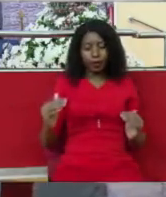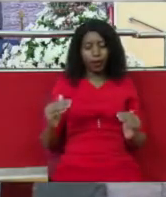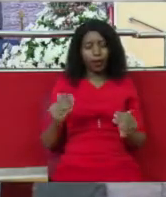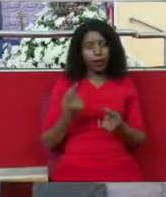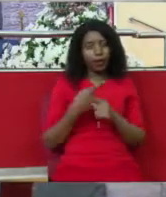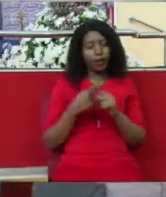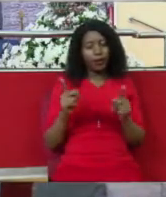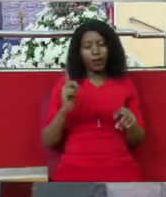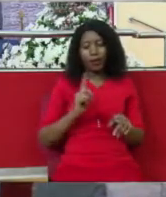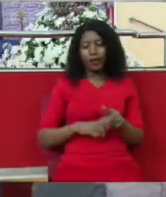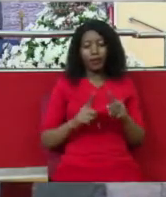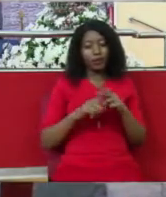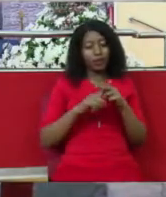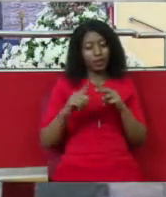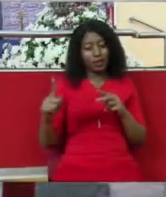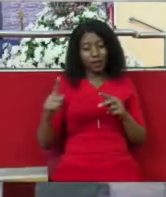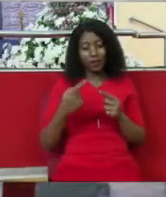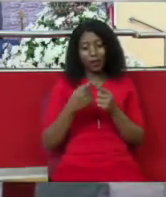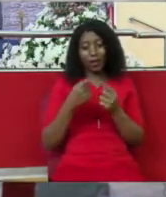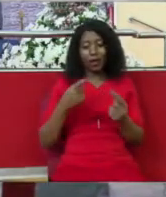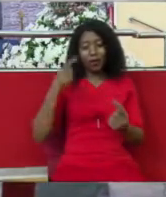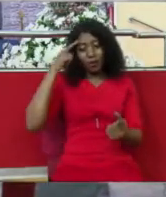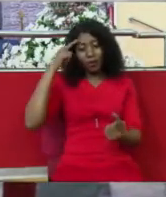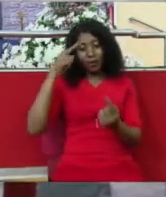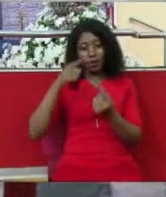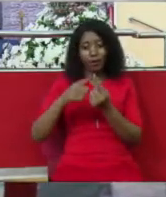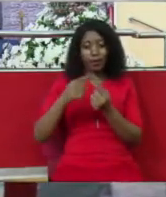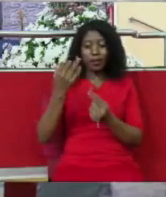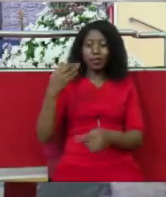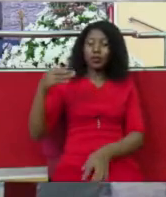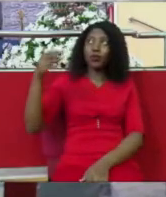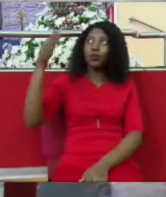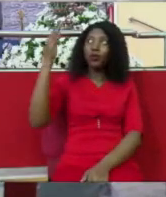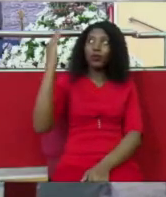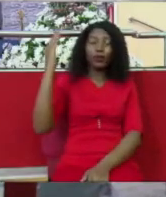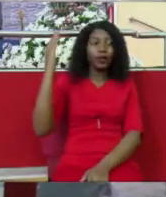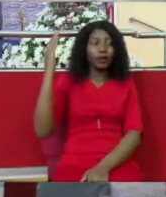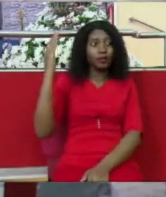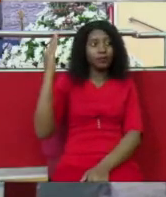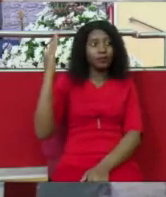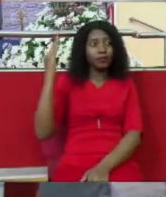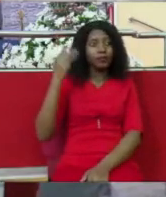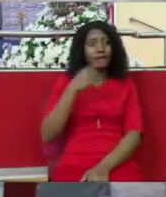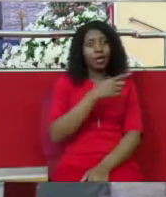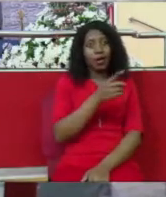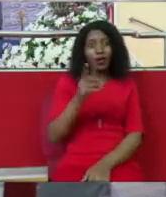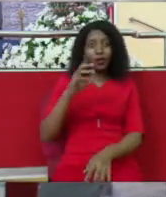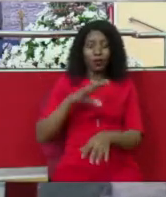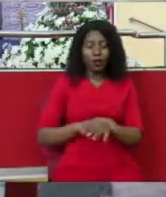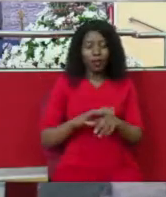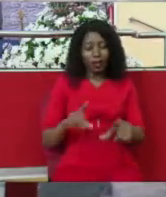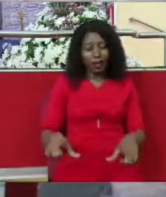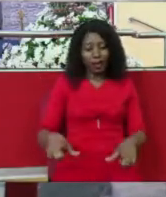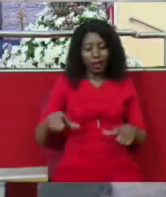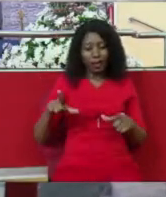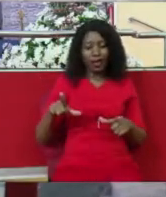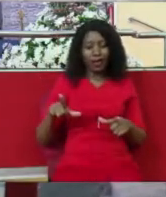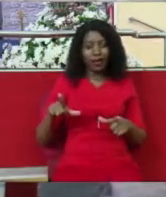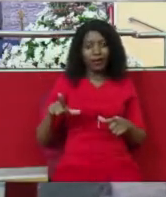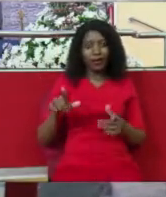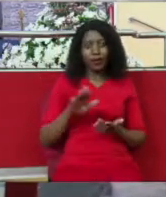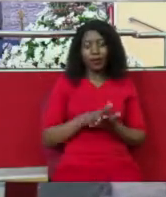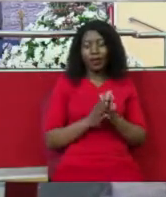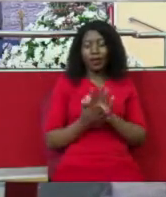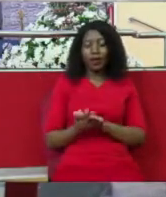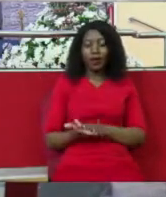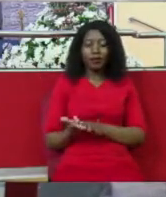begin running away from the purposes of God, wakati tunaanza kutorokea makusudi ya Bwana, you find life beginning to take a downward